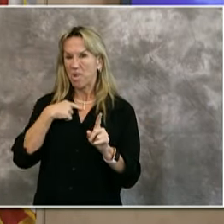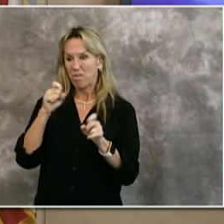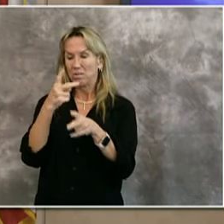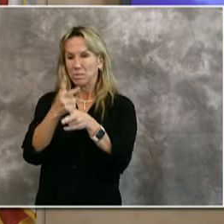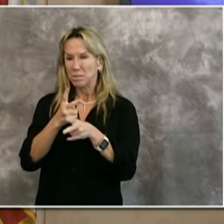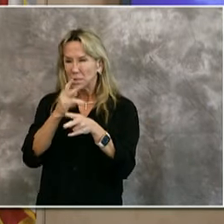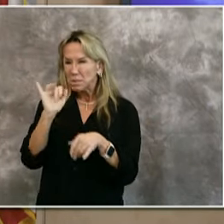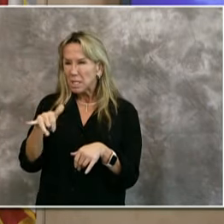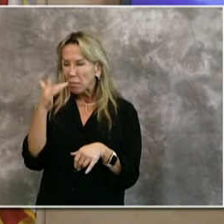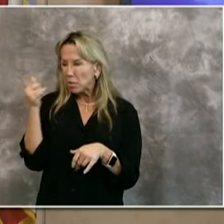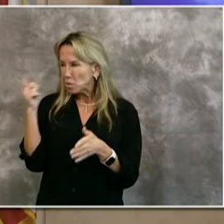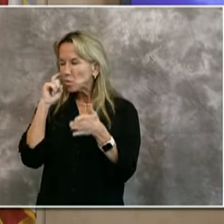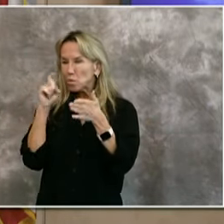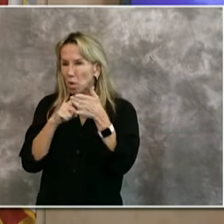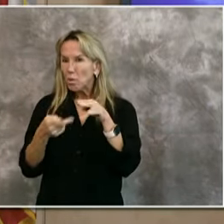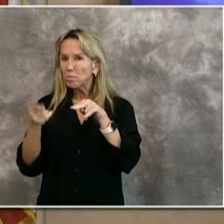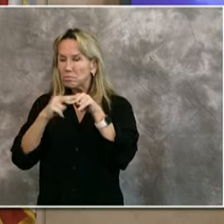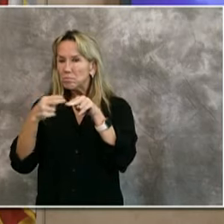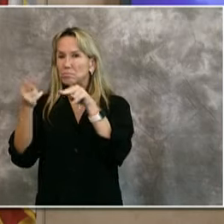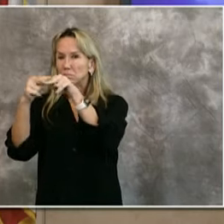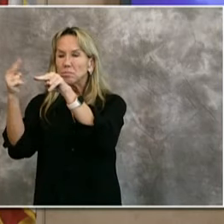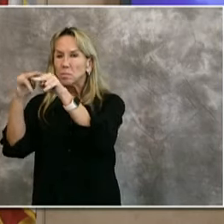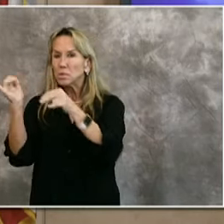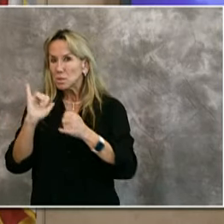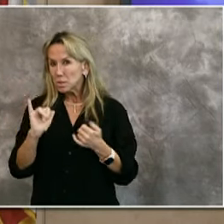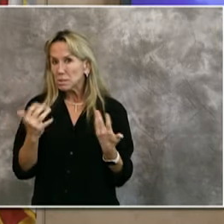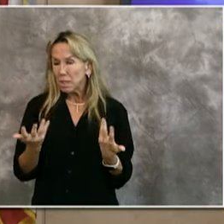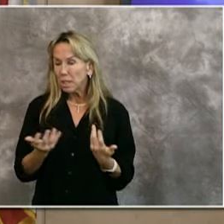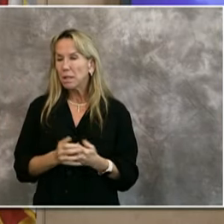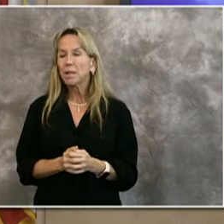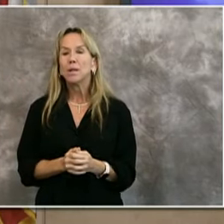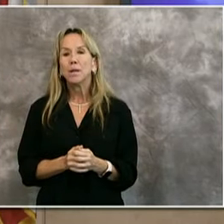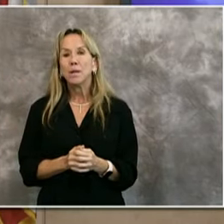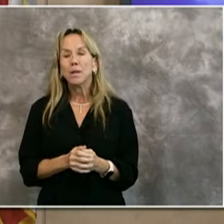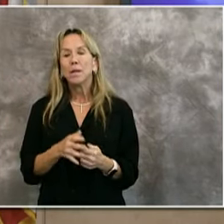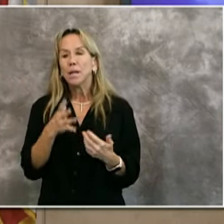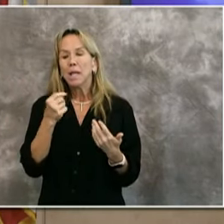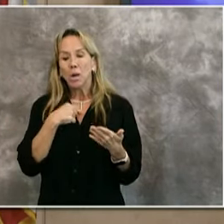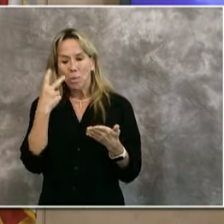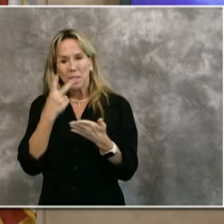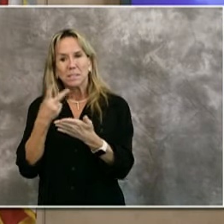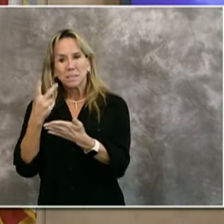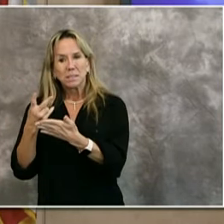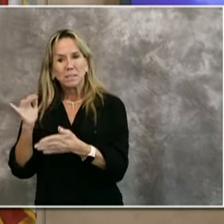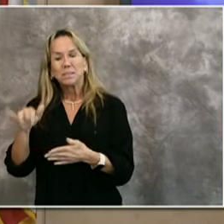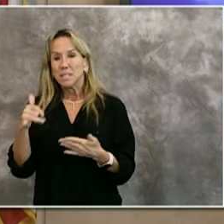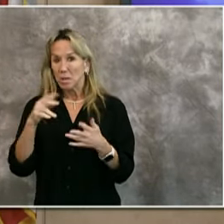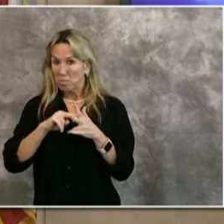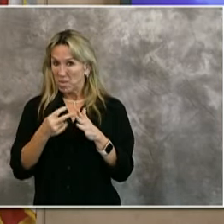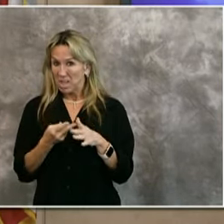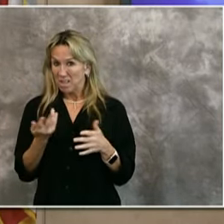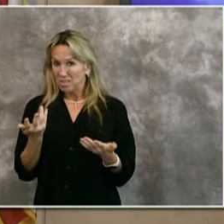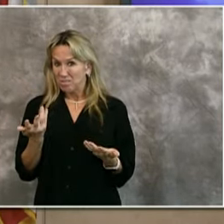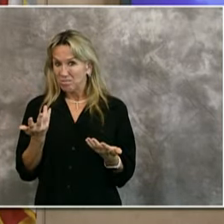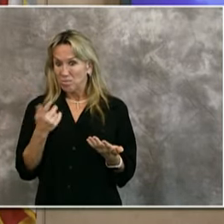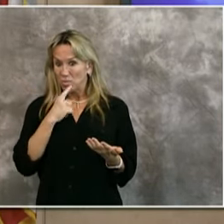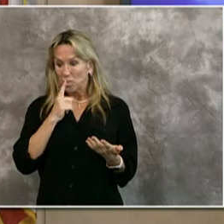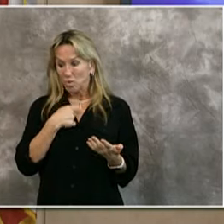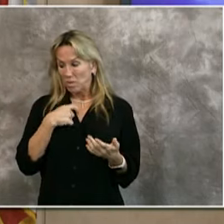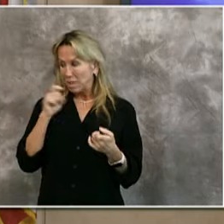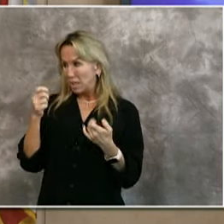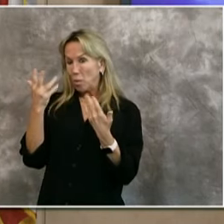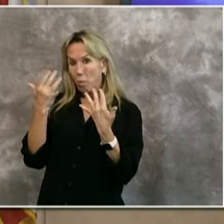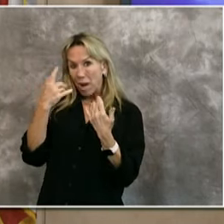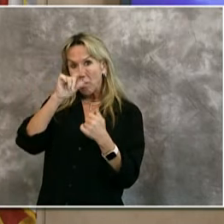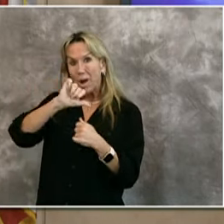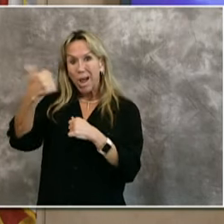or uptick in cases, and have instigated or installed stricter laws. Does that mean that we have to wait for those counties and those